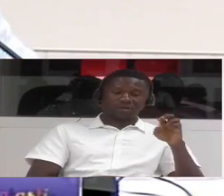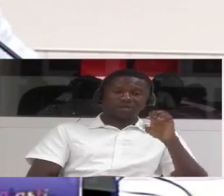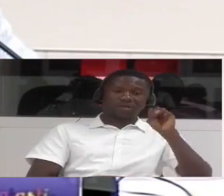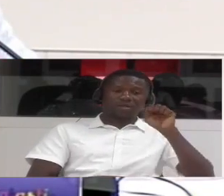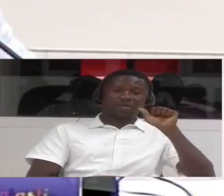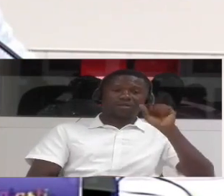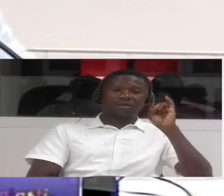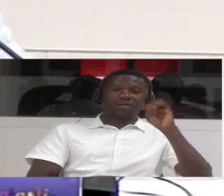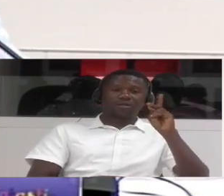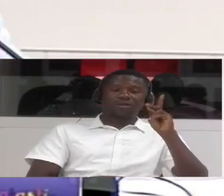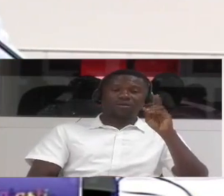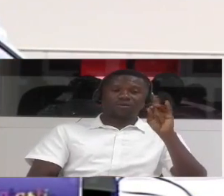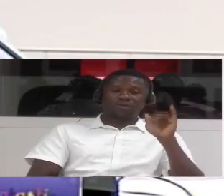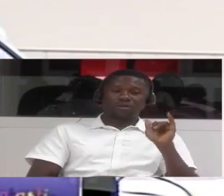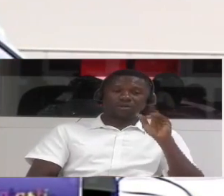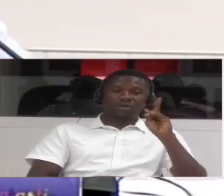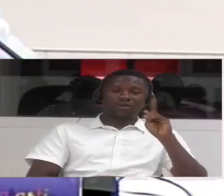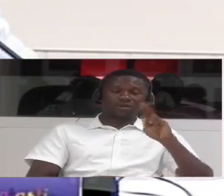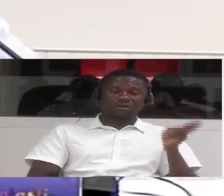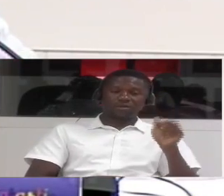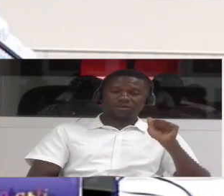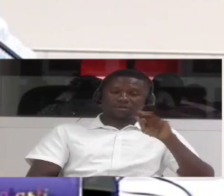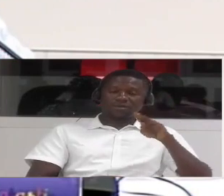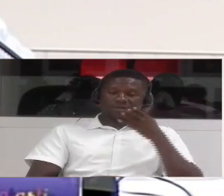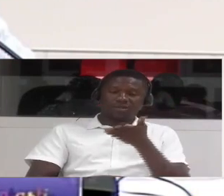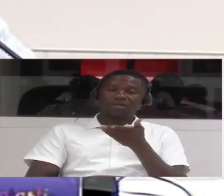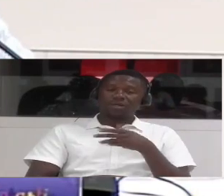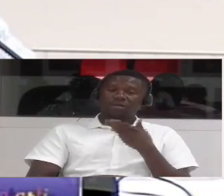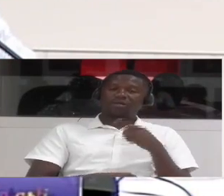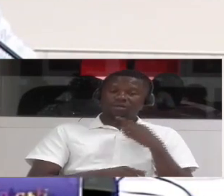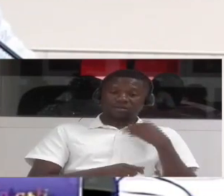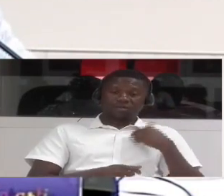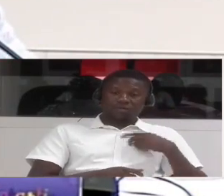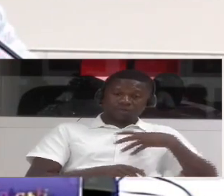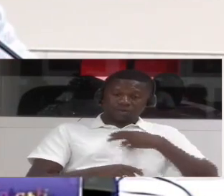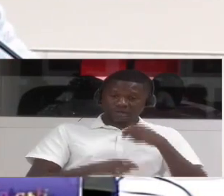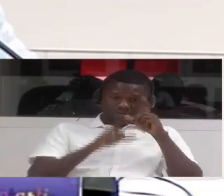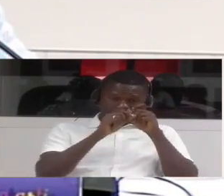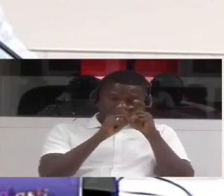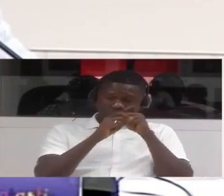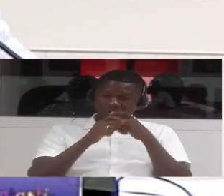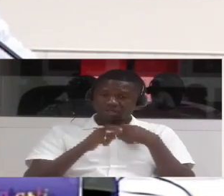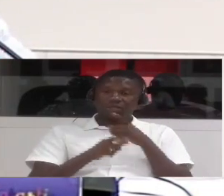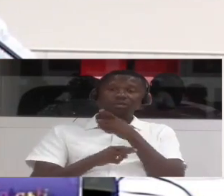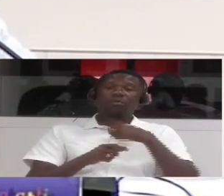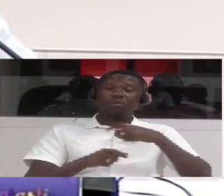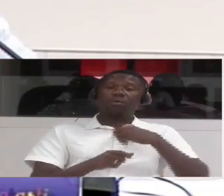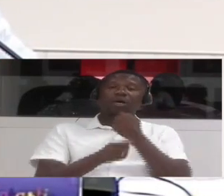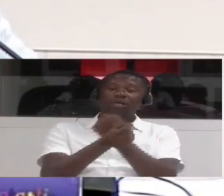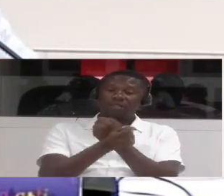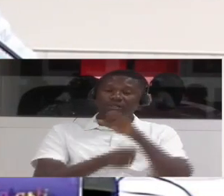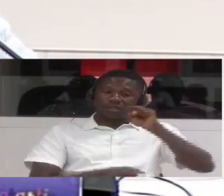trying to take pictures of, I mean, these people arresting Sam, and they also took him along, and